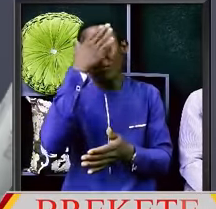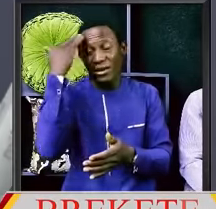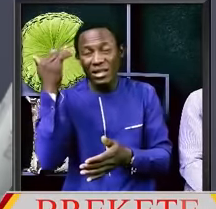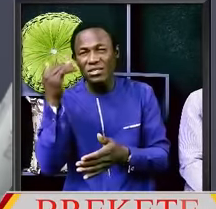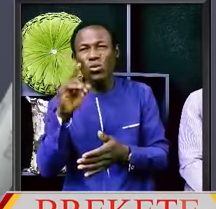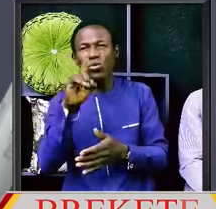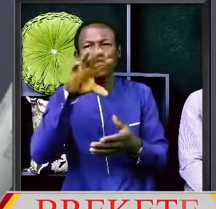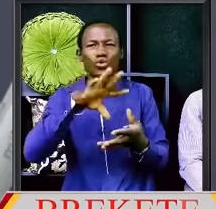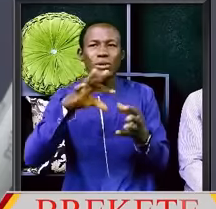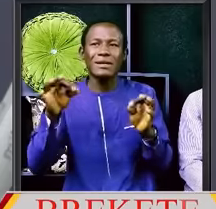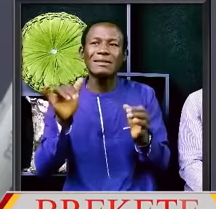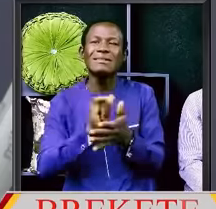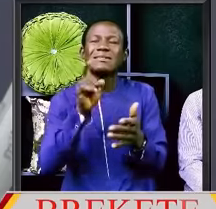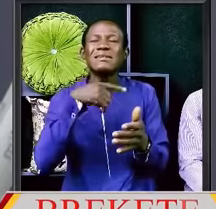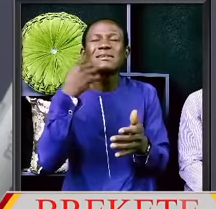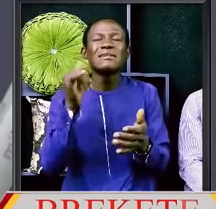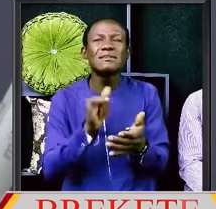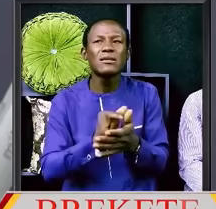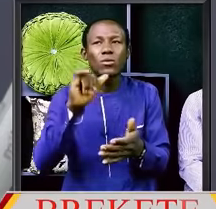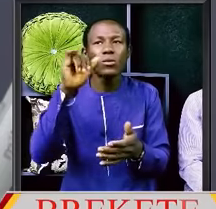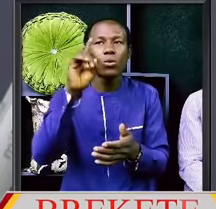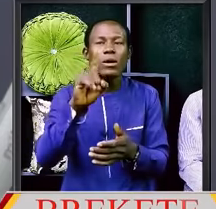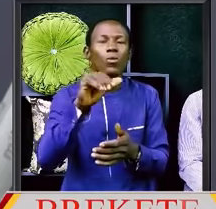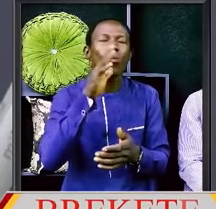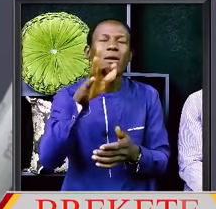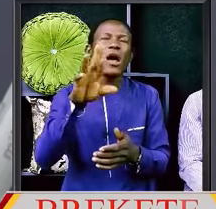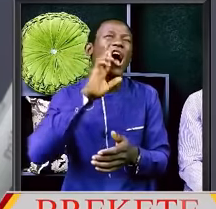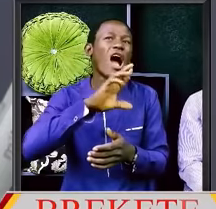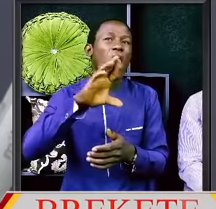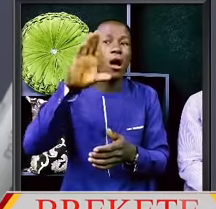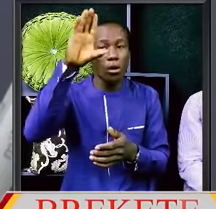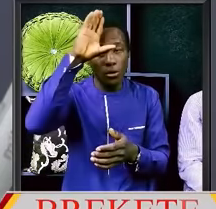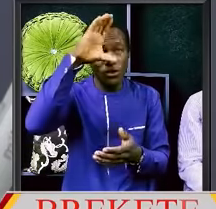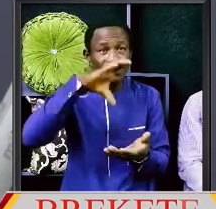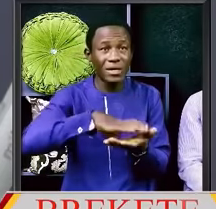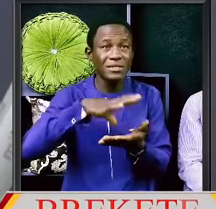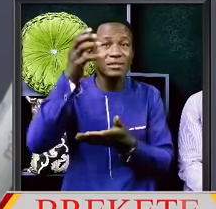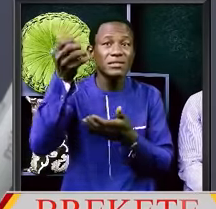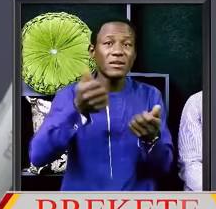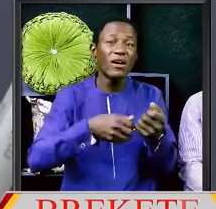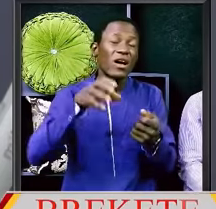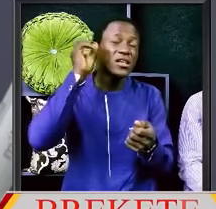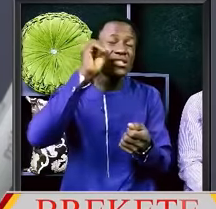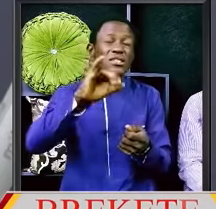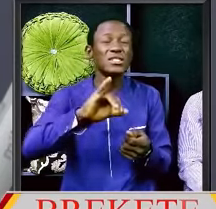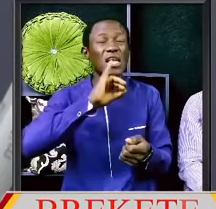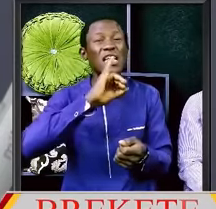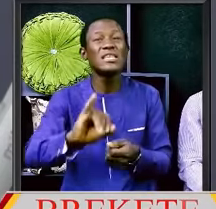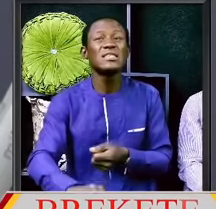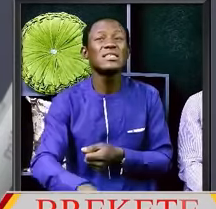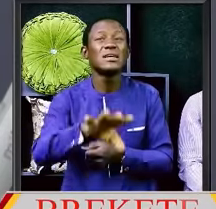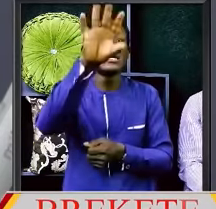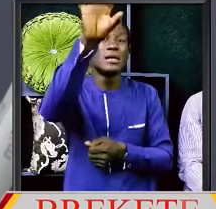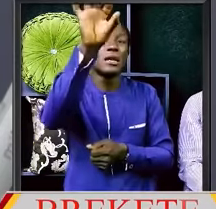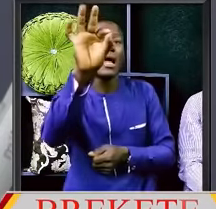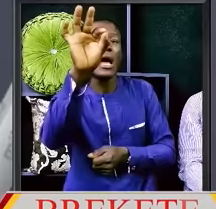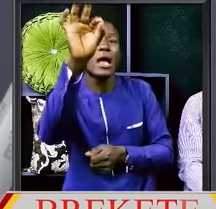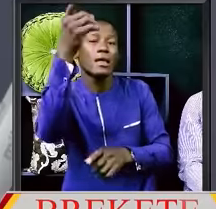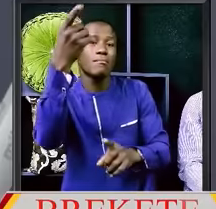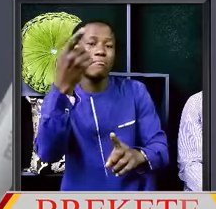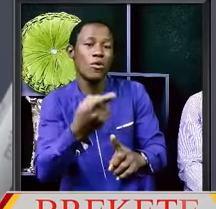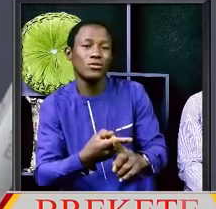driver, she did 9 months pregnant. The husband go get accident, this Gombe